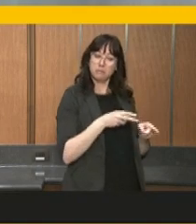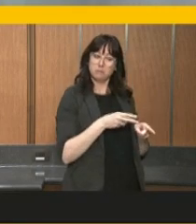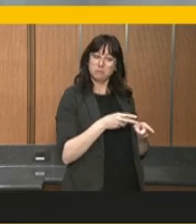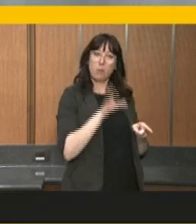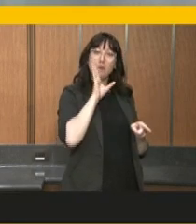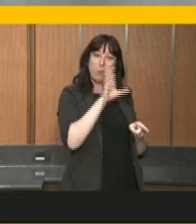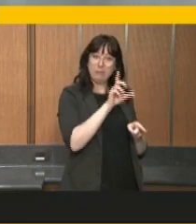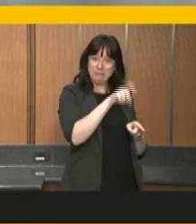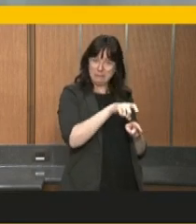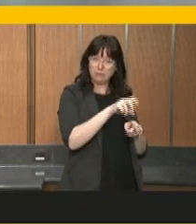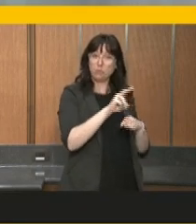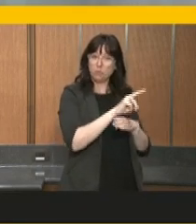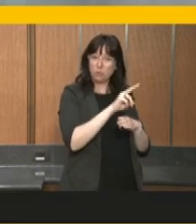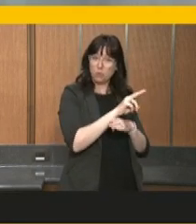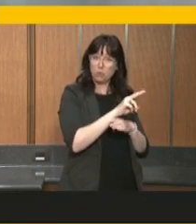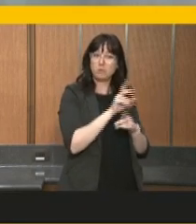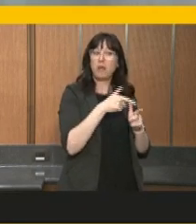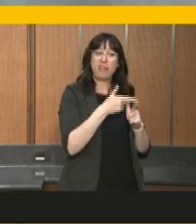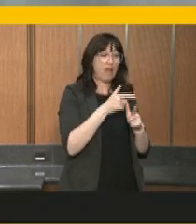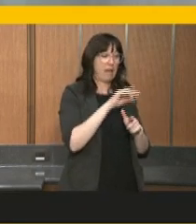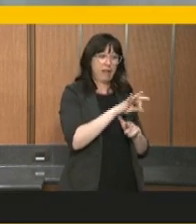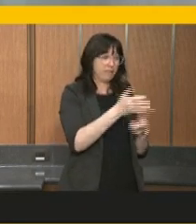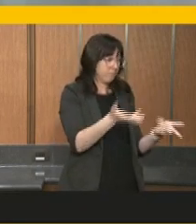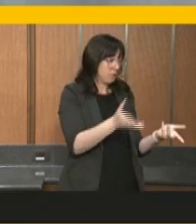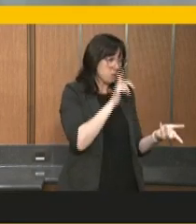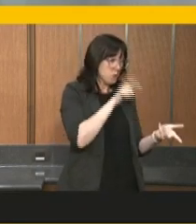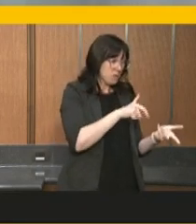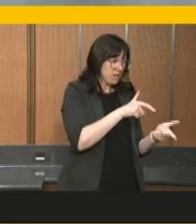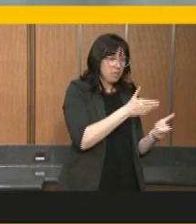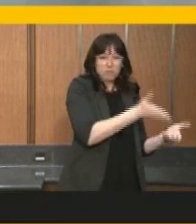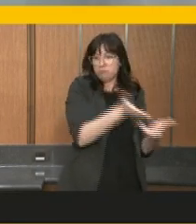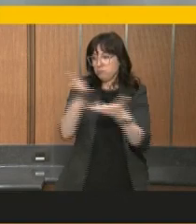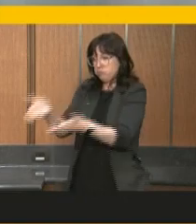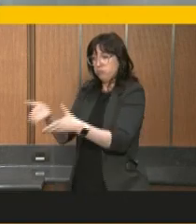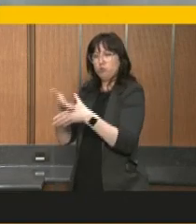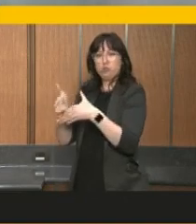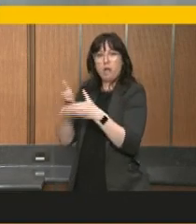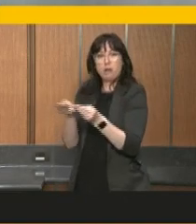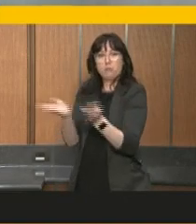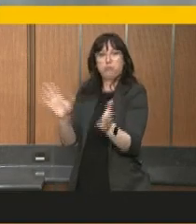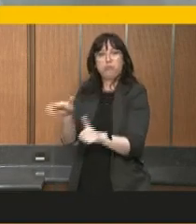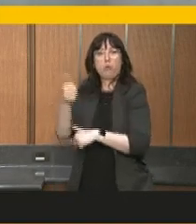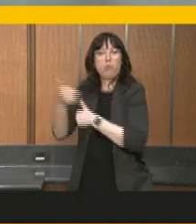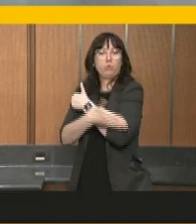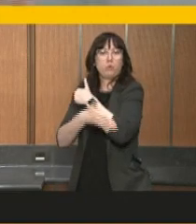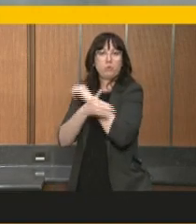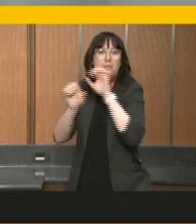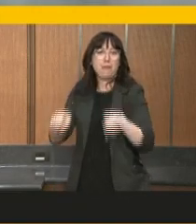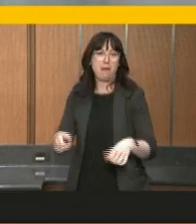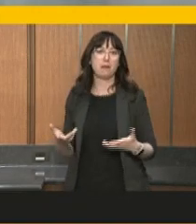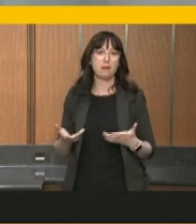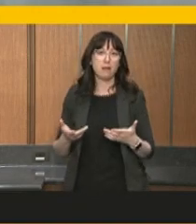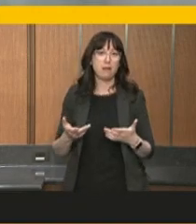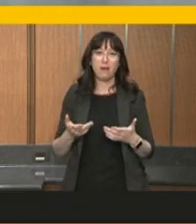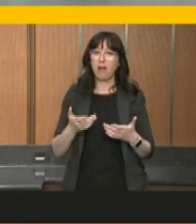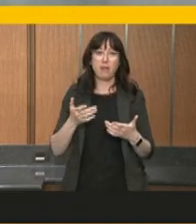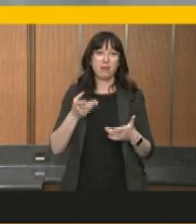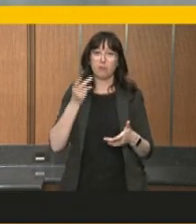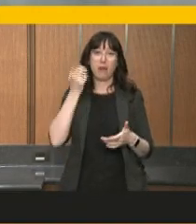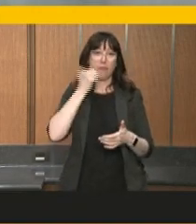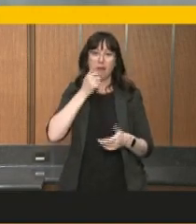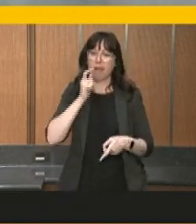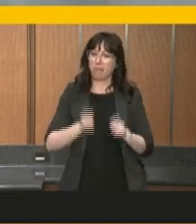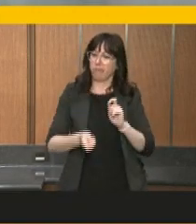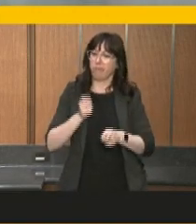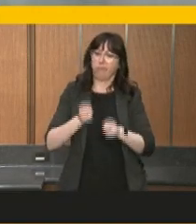and then possibly share down the line if we end up having more than what we need. And all of that evolves in real time. That's why it's so hard to